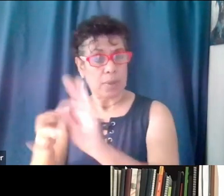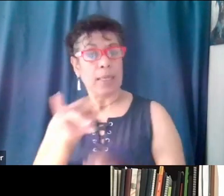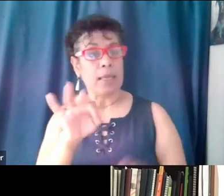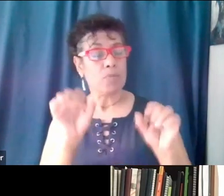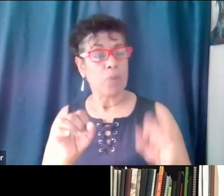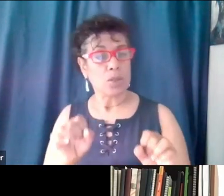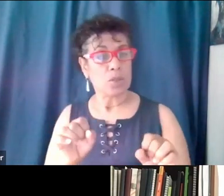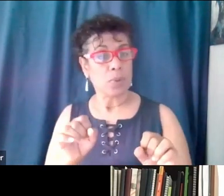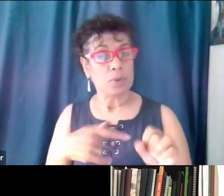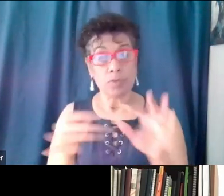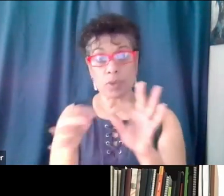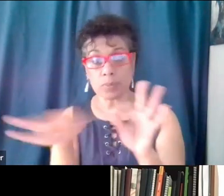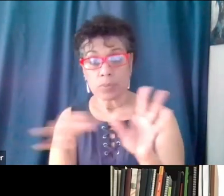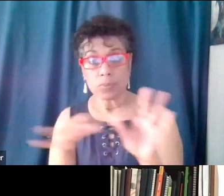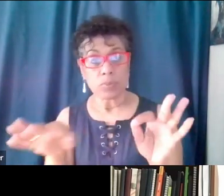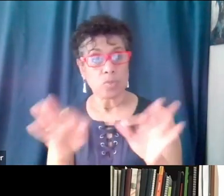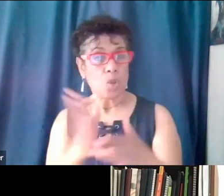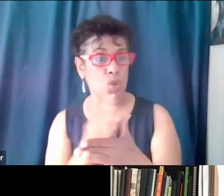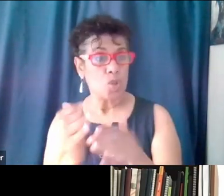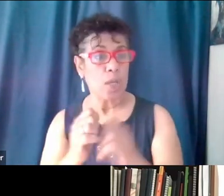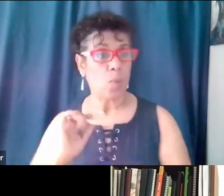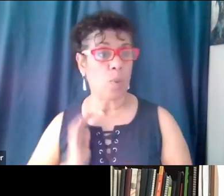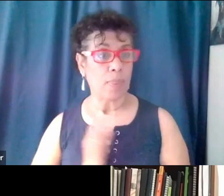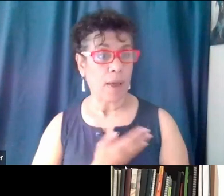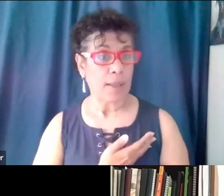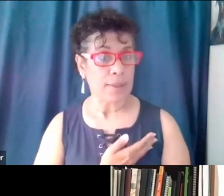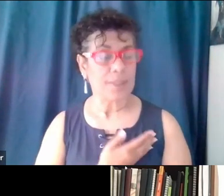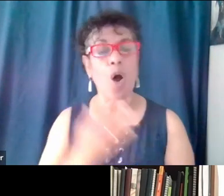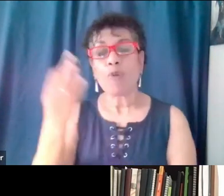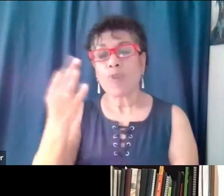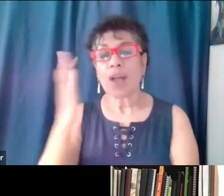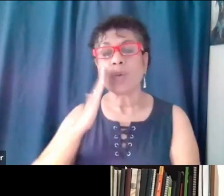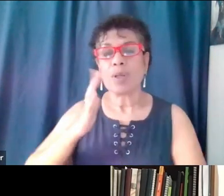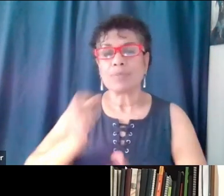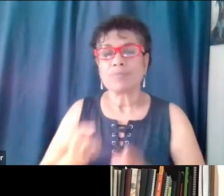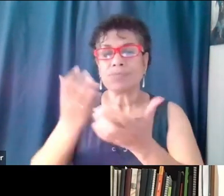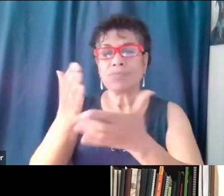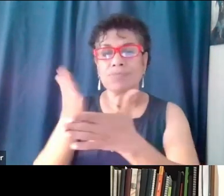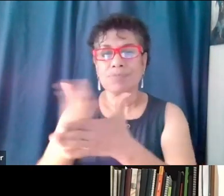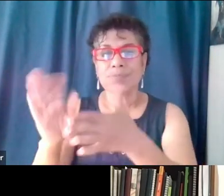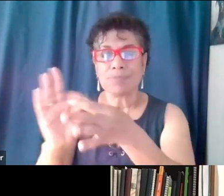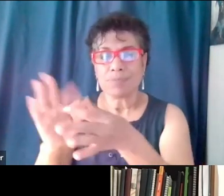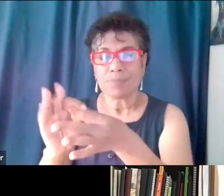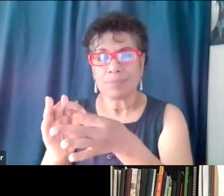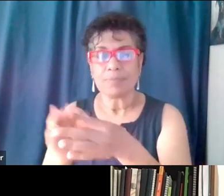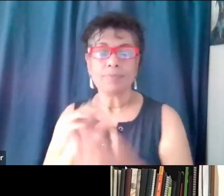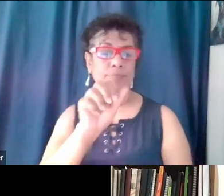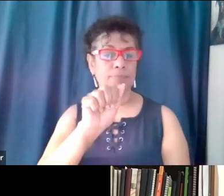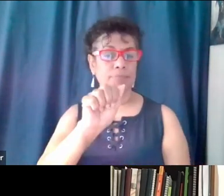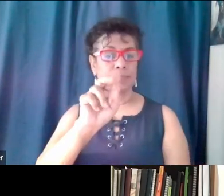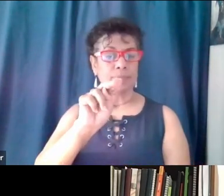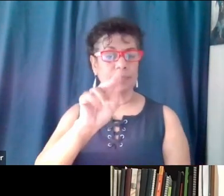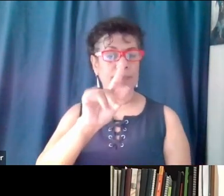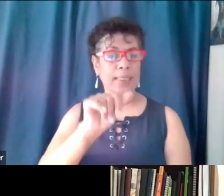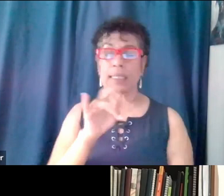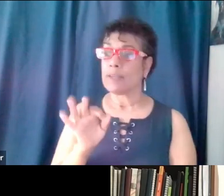please share it with us. You're going to highlight a few of those on Friday. And if you are having conversations over the rest of the day